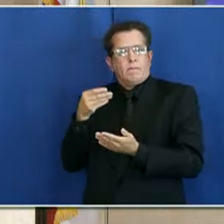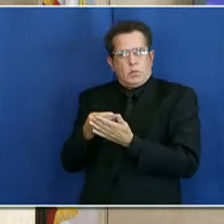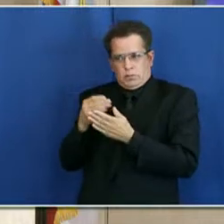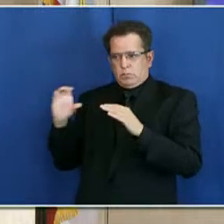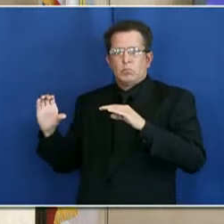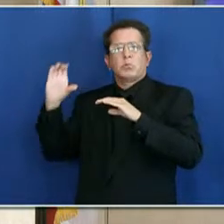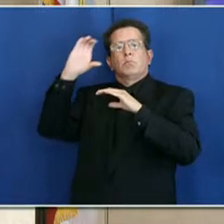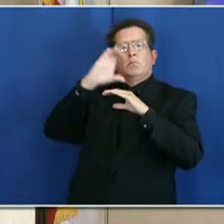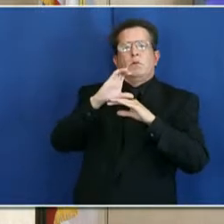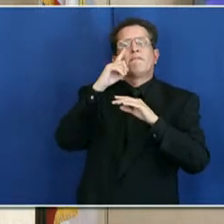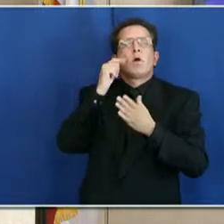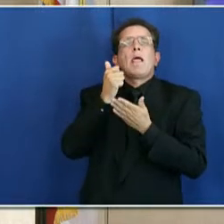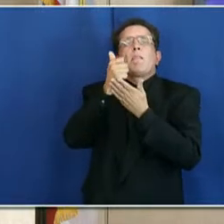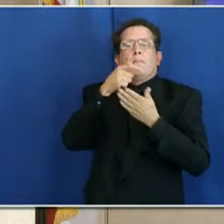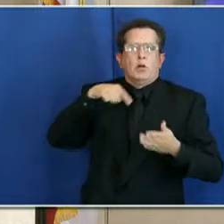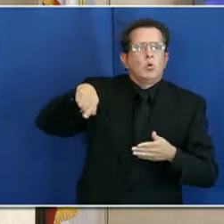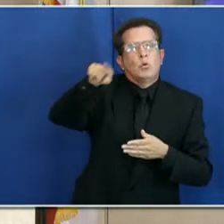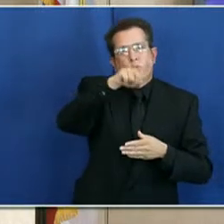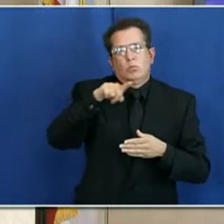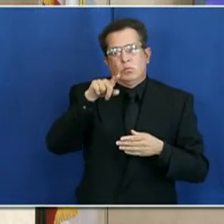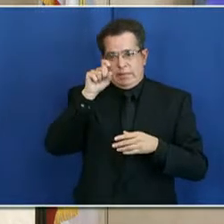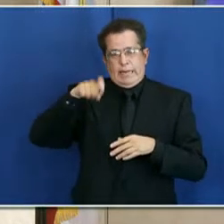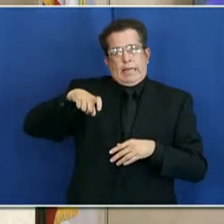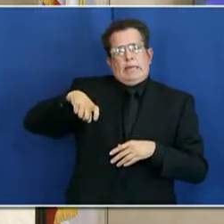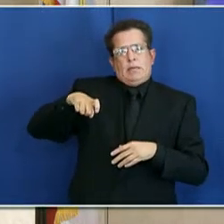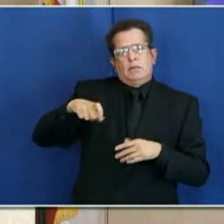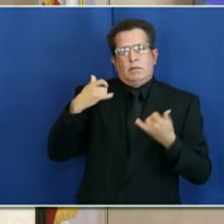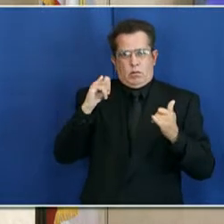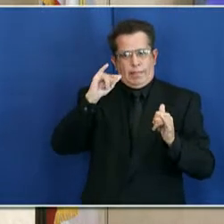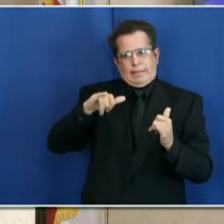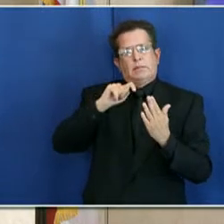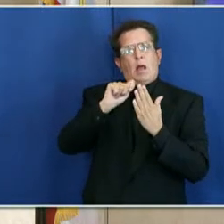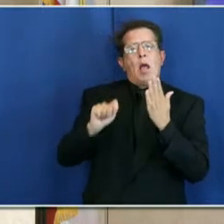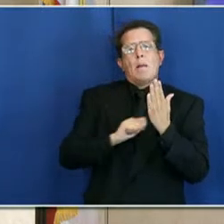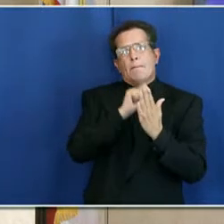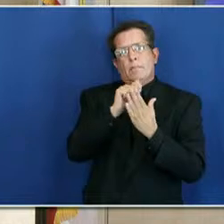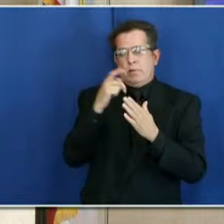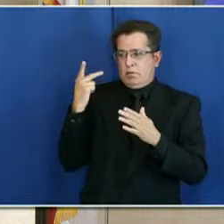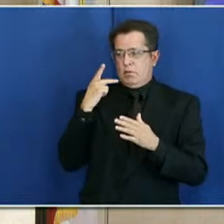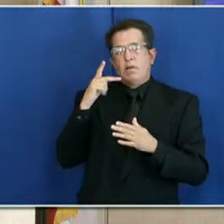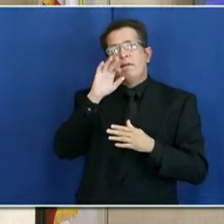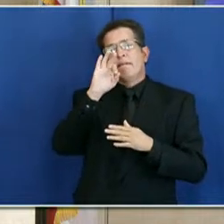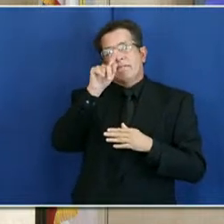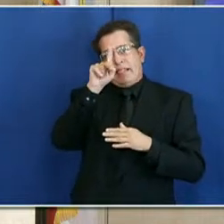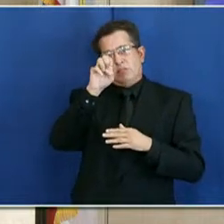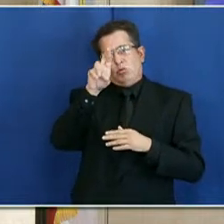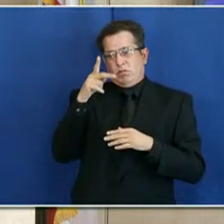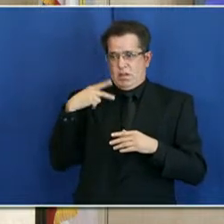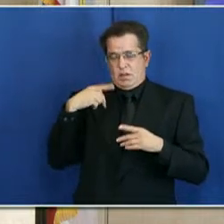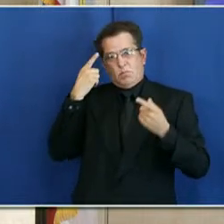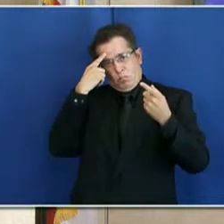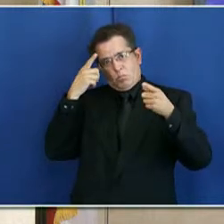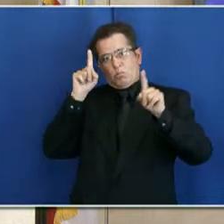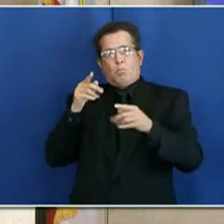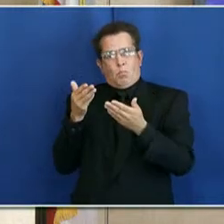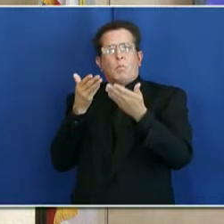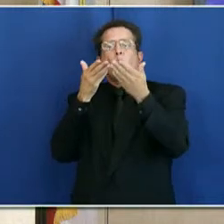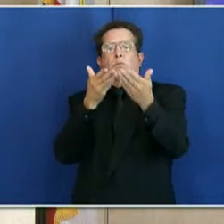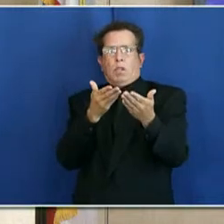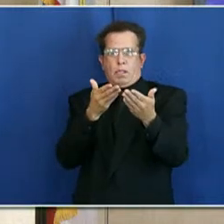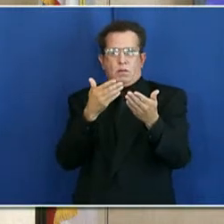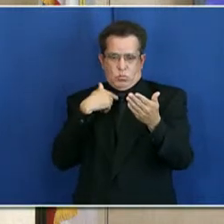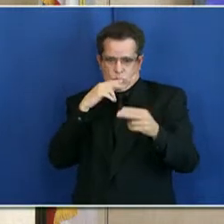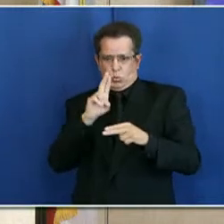people struggling in this pandemic. Supervisor Fletcher and I brought forth a proposal that builds upon the